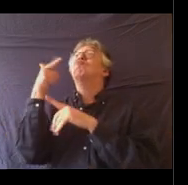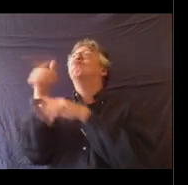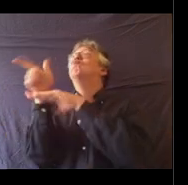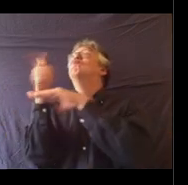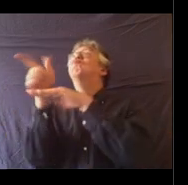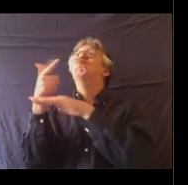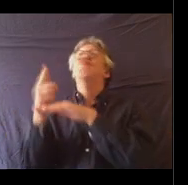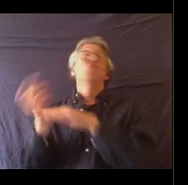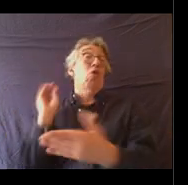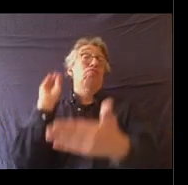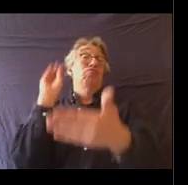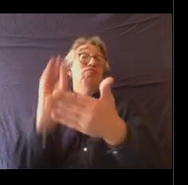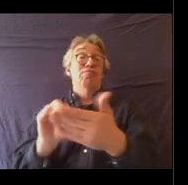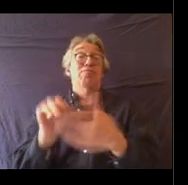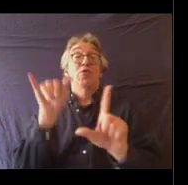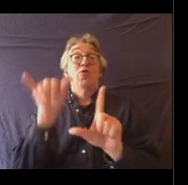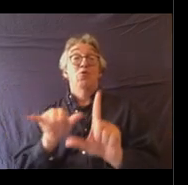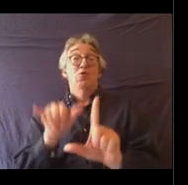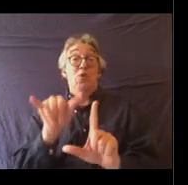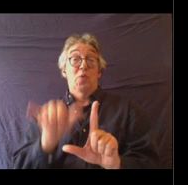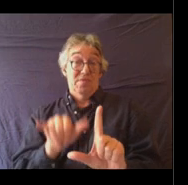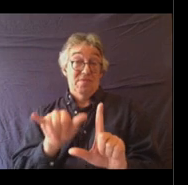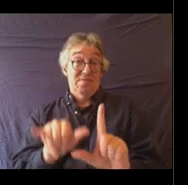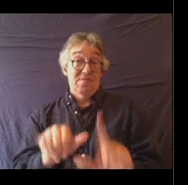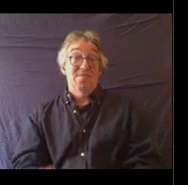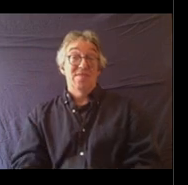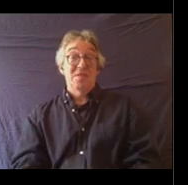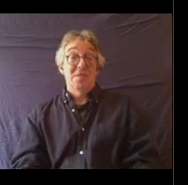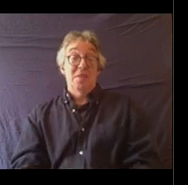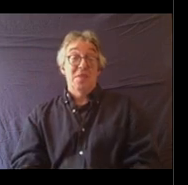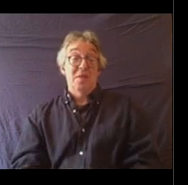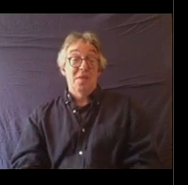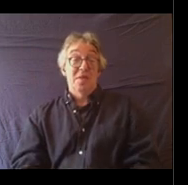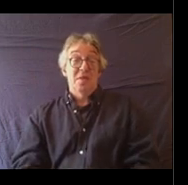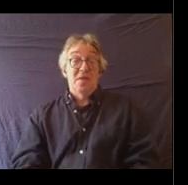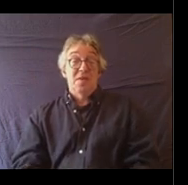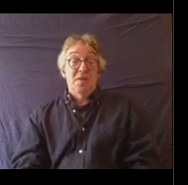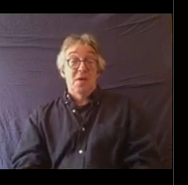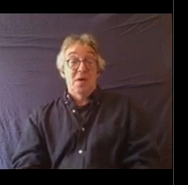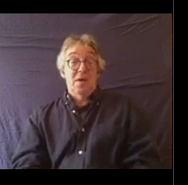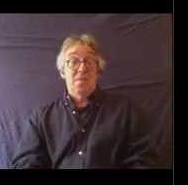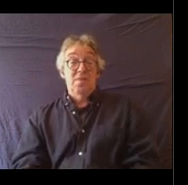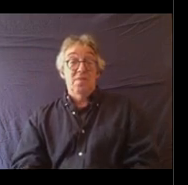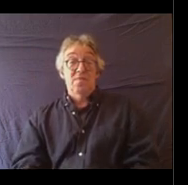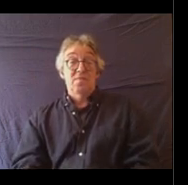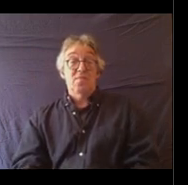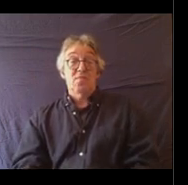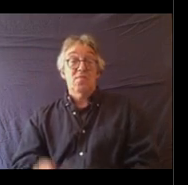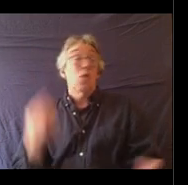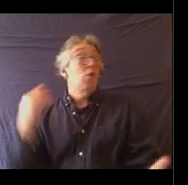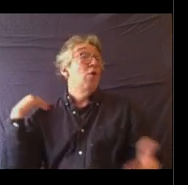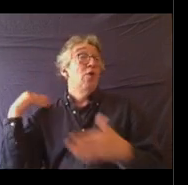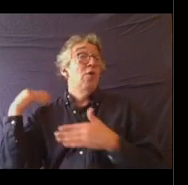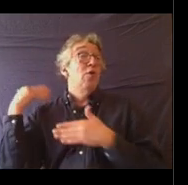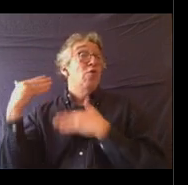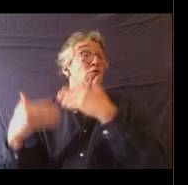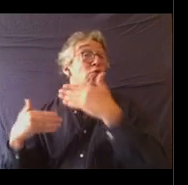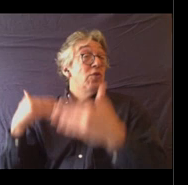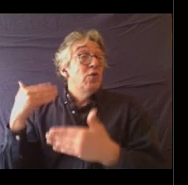to see where the editorial responsibility is, because for the traditional broadcasters and for the